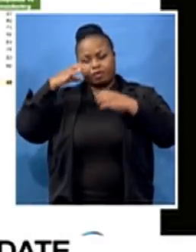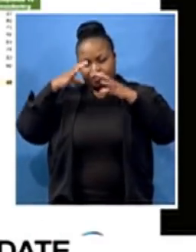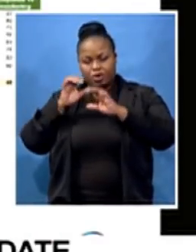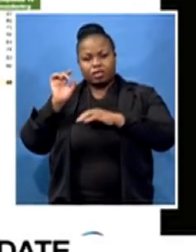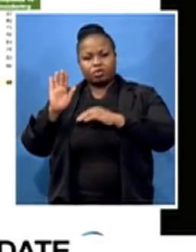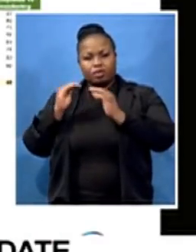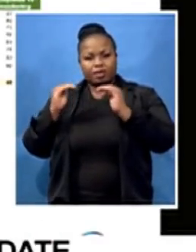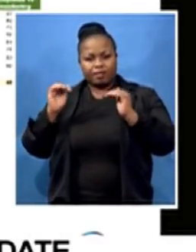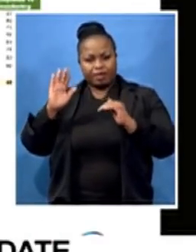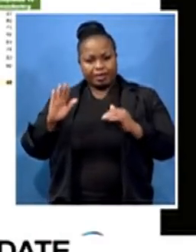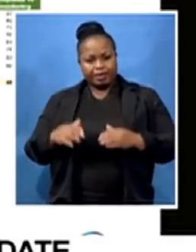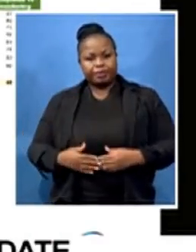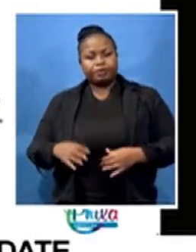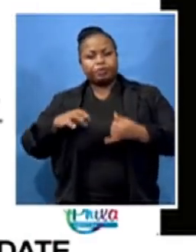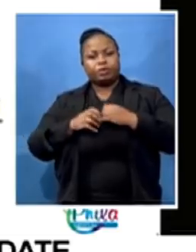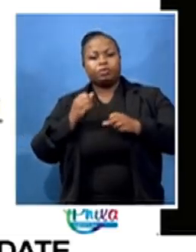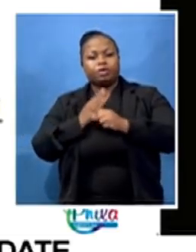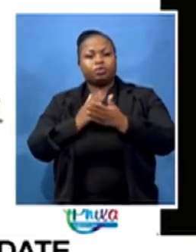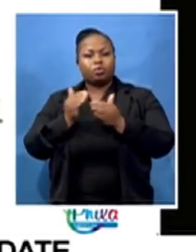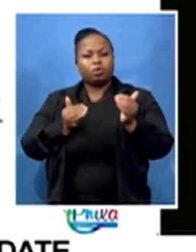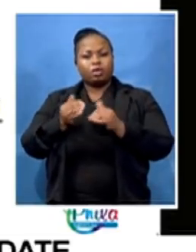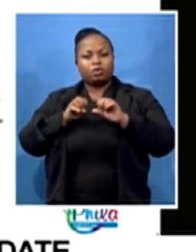reach out all the...